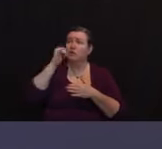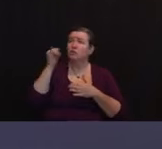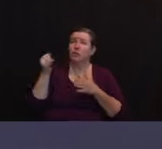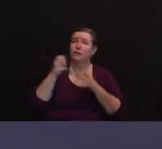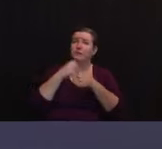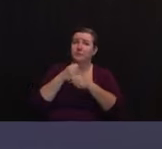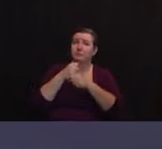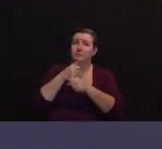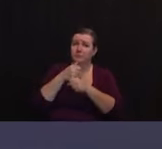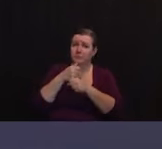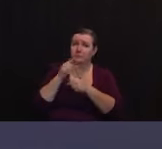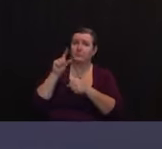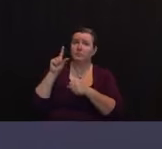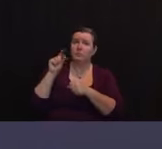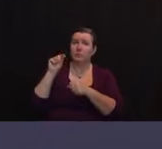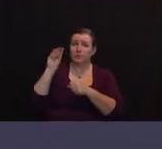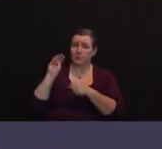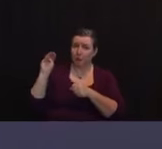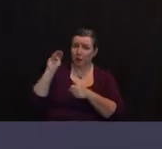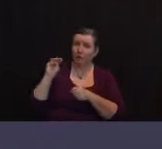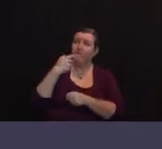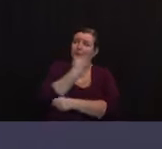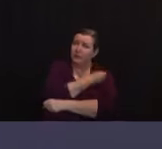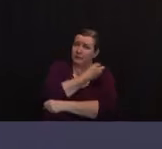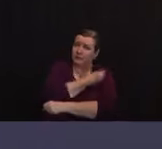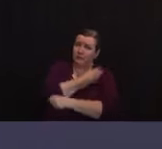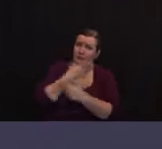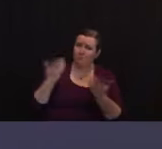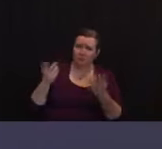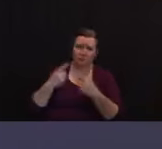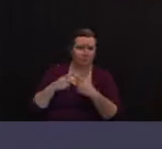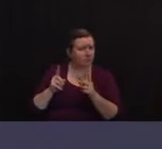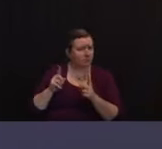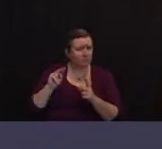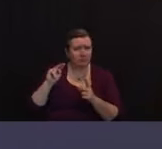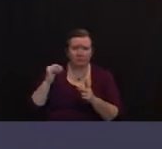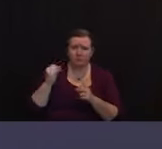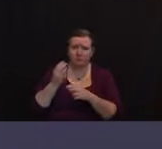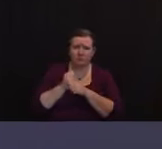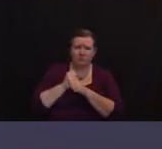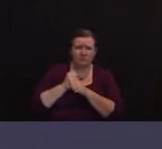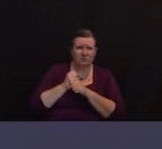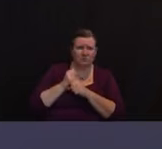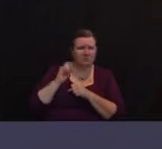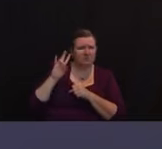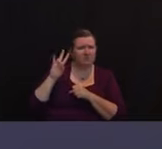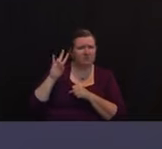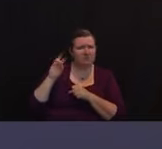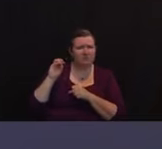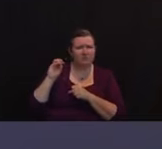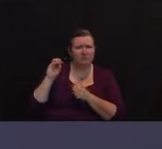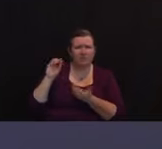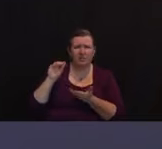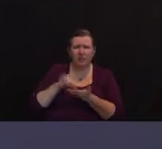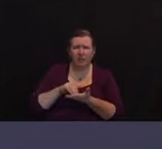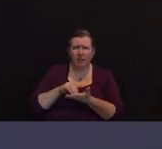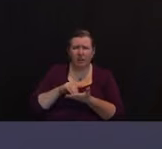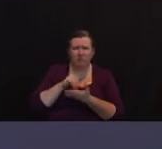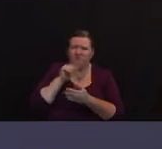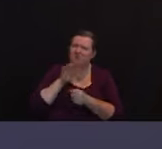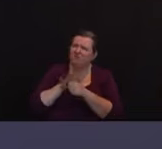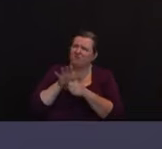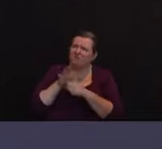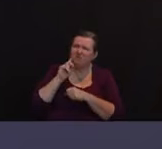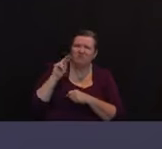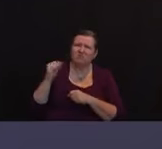more beyond its 70,000, are we getting a fair allotment? In Lakewood, about 20% of the public school staff have gotten sick